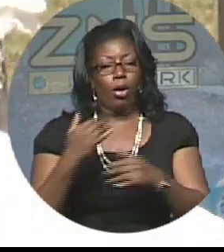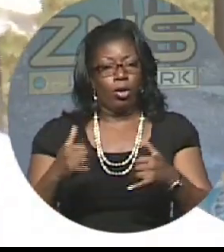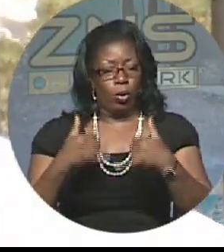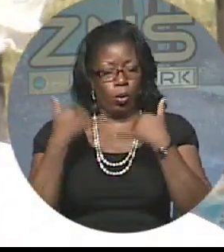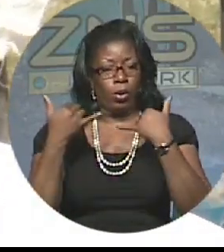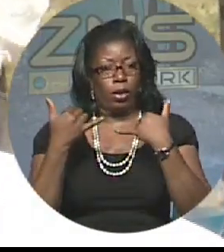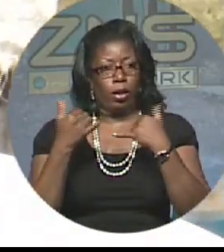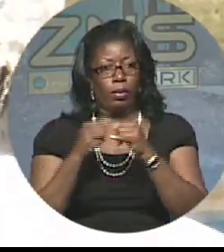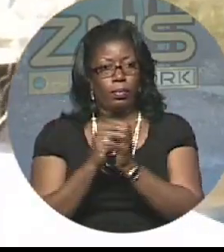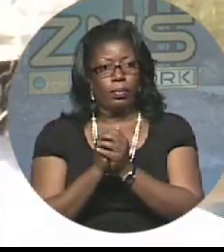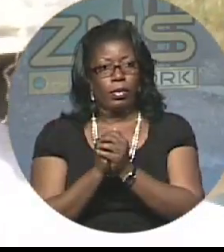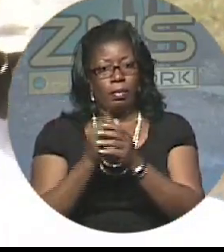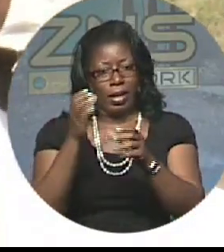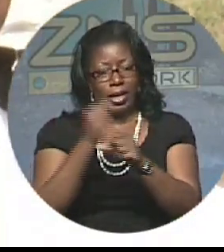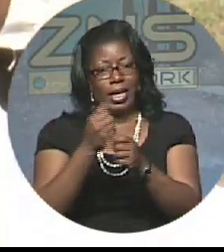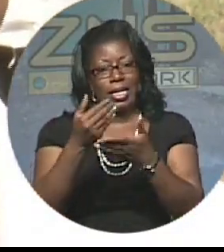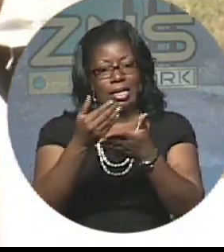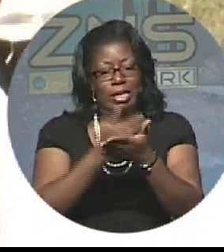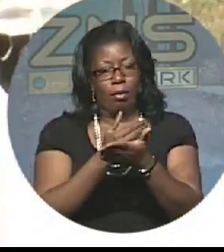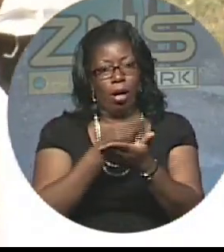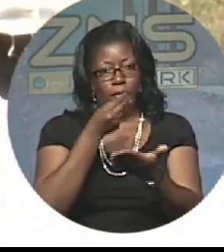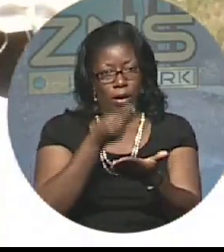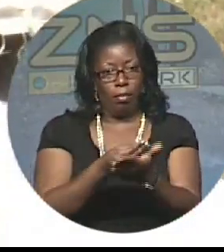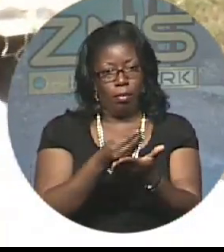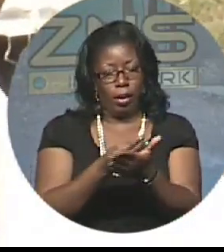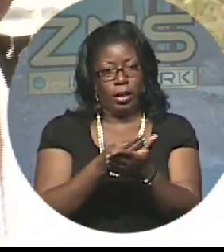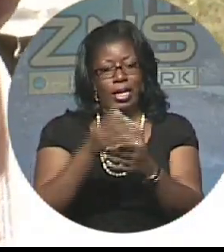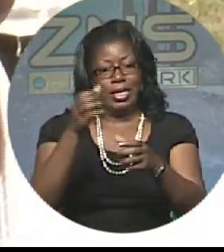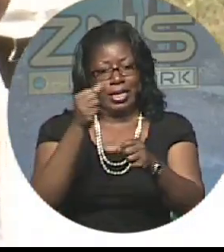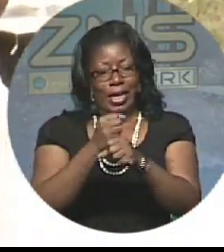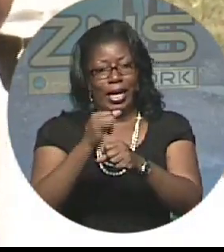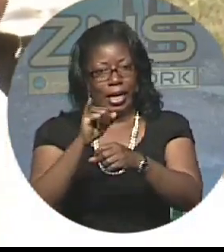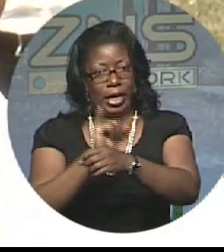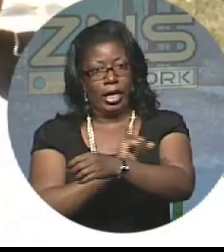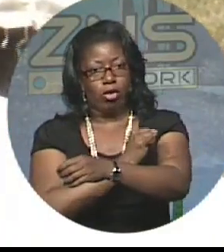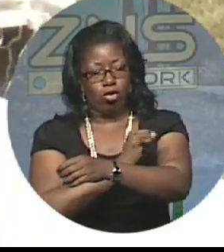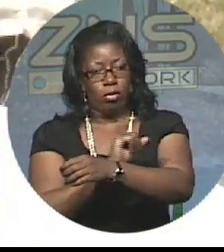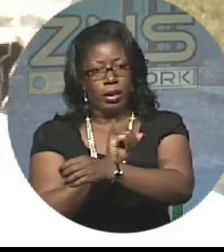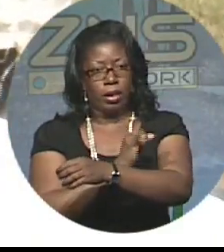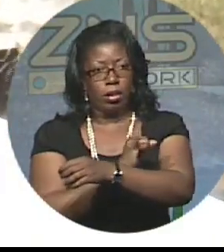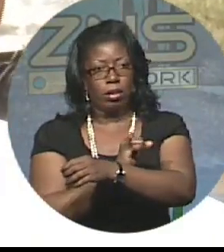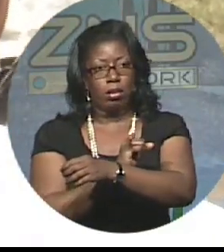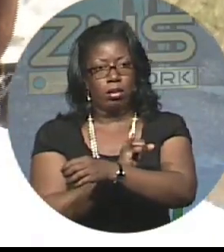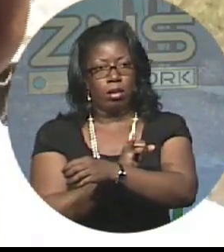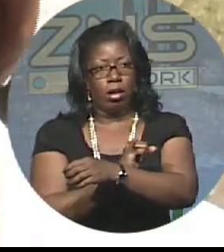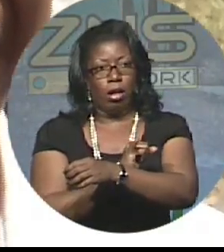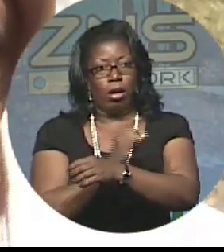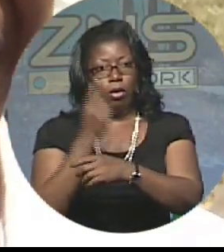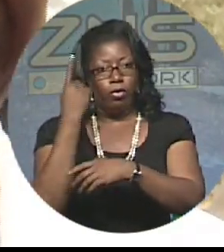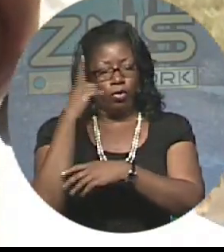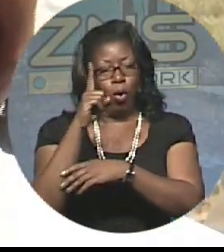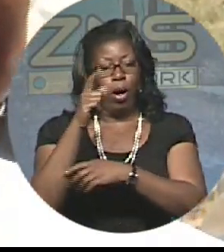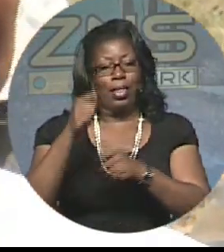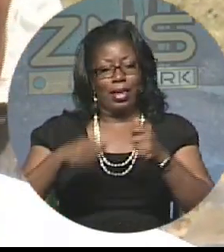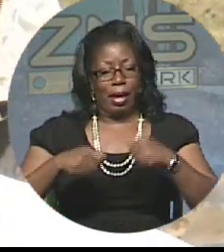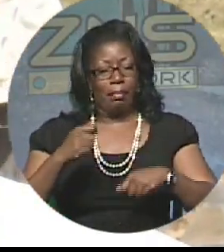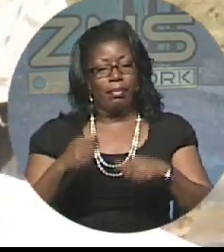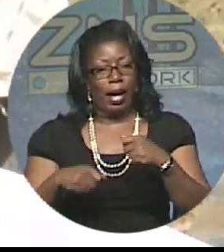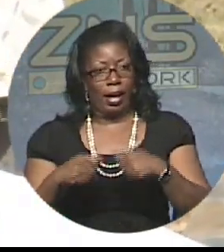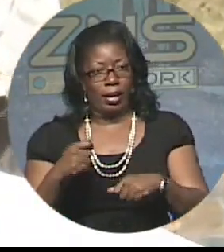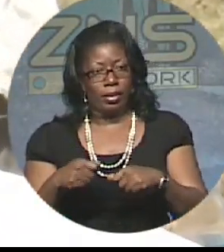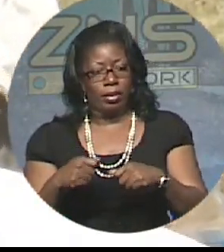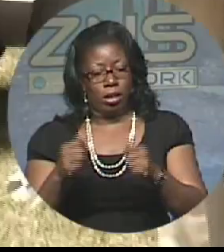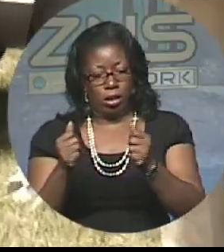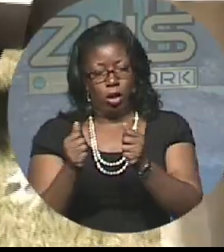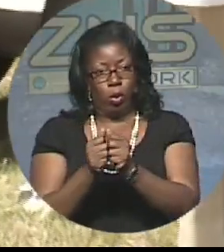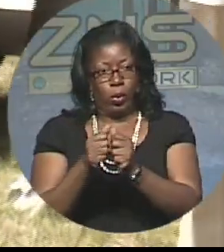by taking some of the proceeds to purchase instruments for the youth Fort Charlotte band. And with me,